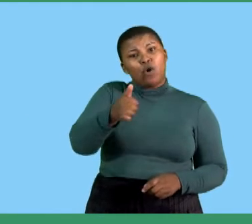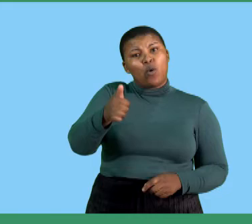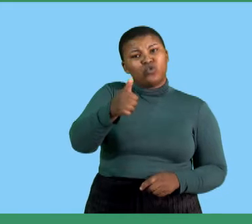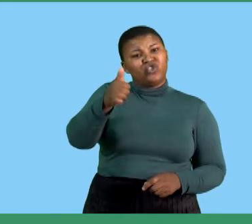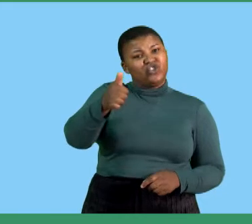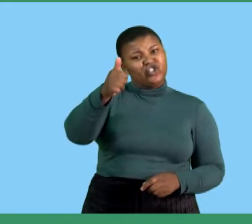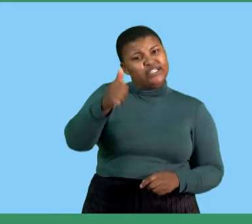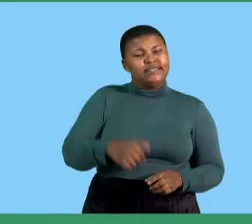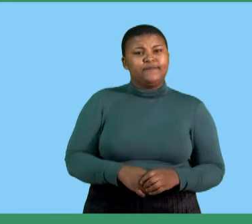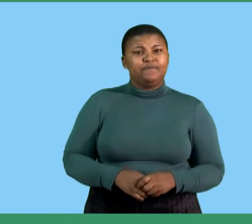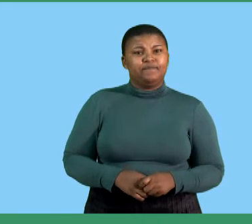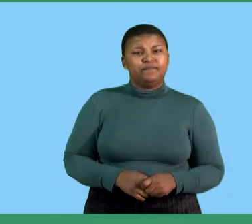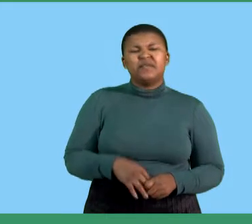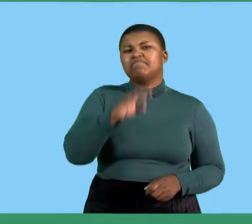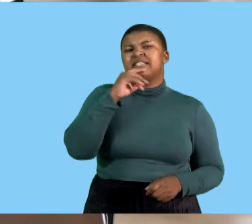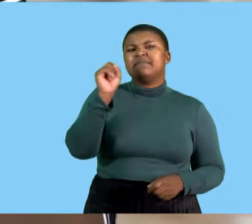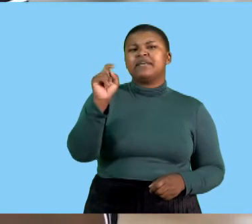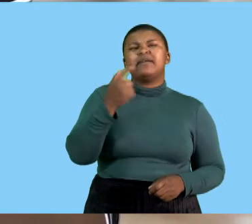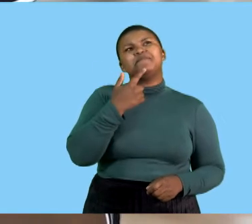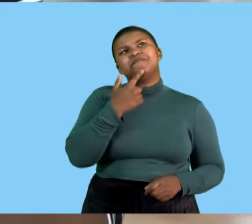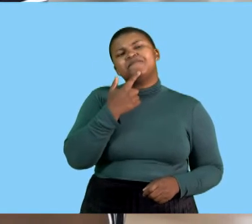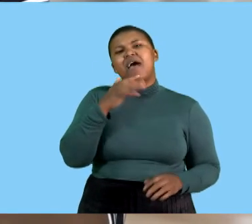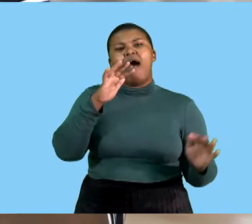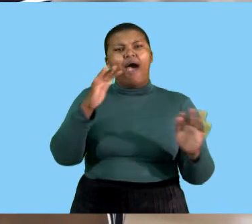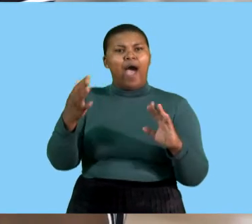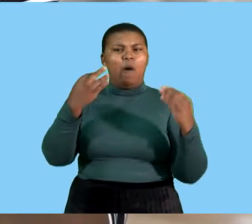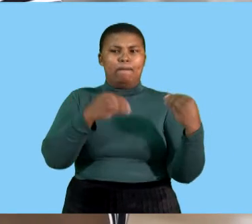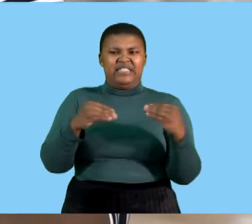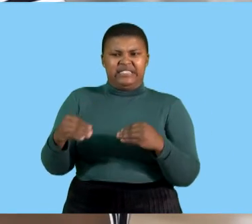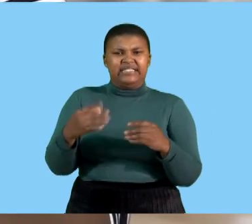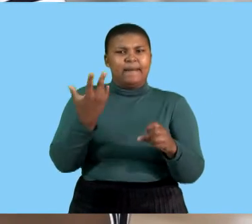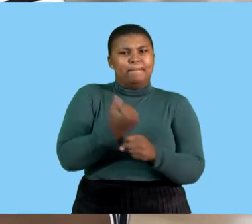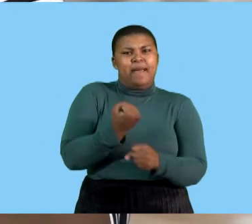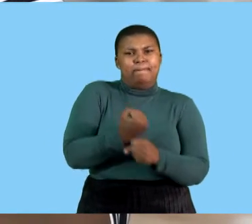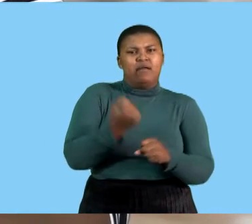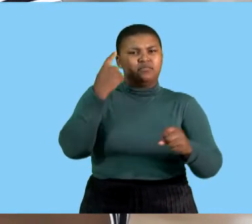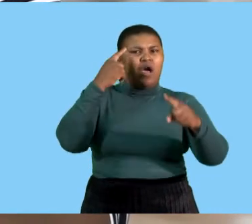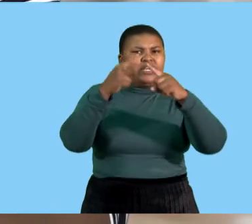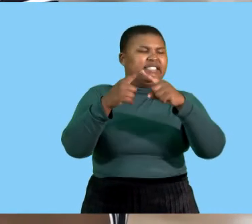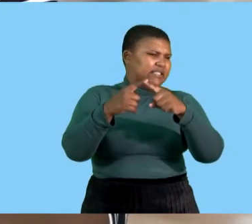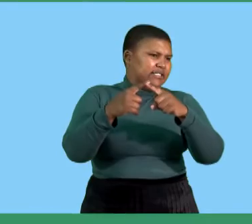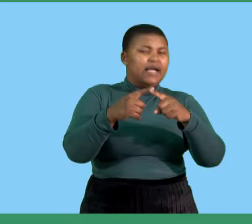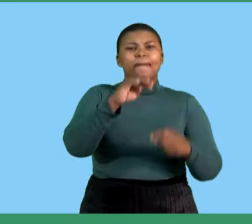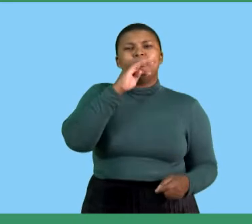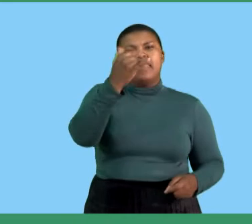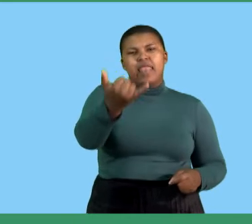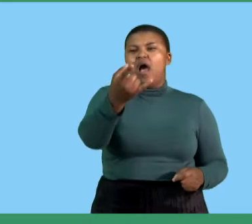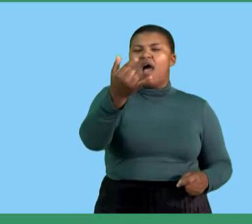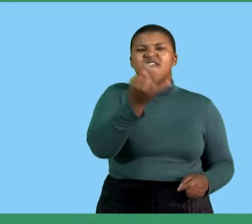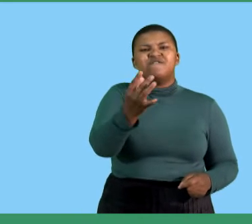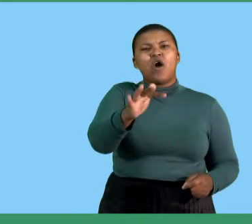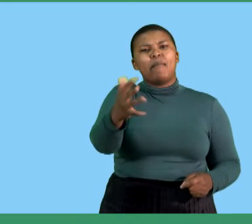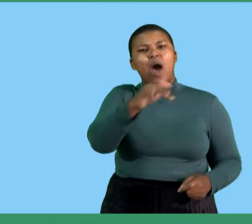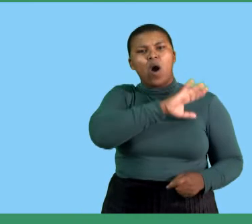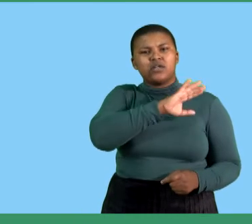one. So this one refers to how the business is going to make its target market aware of its product or